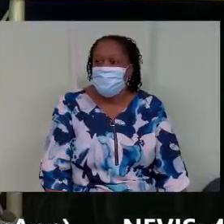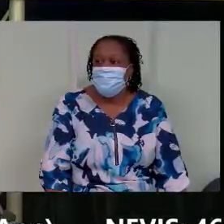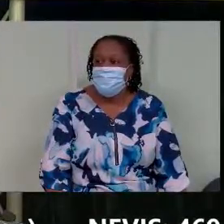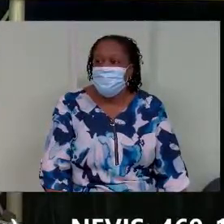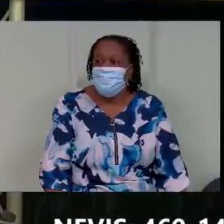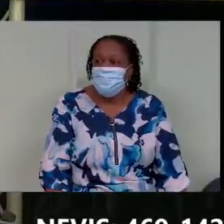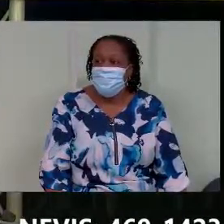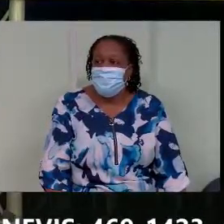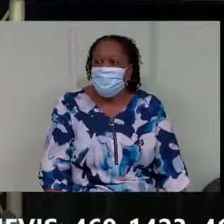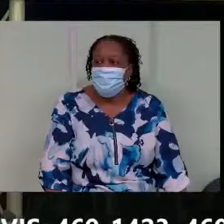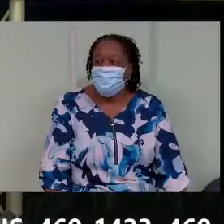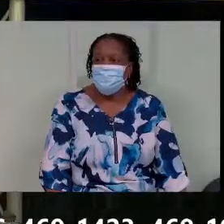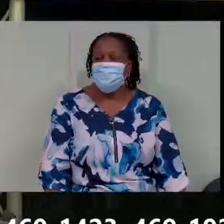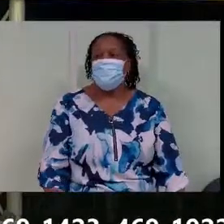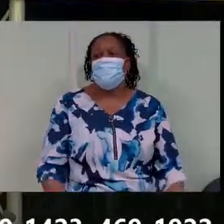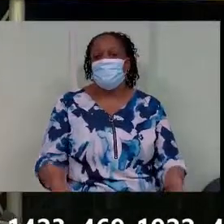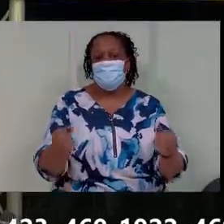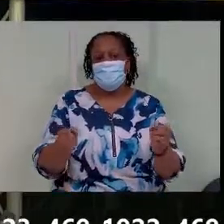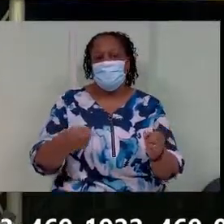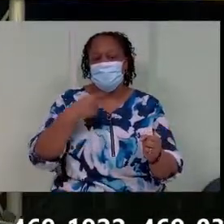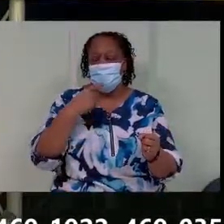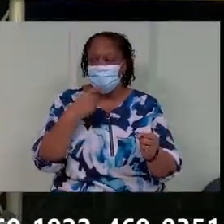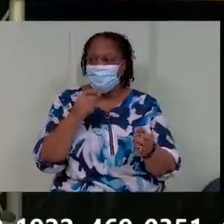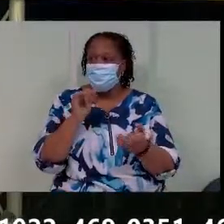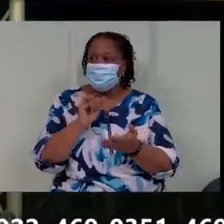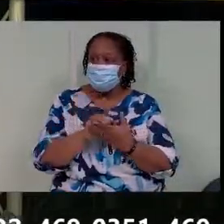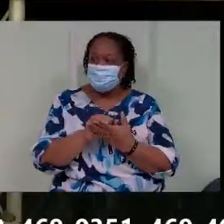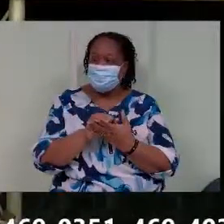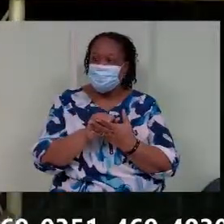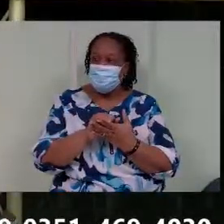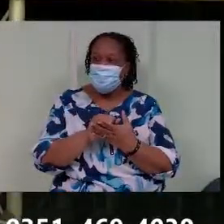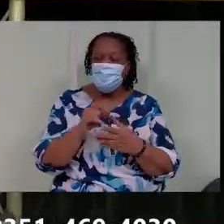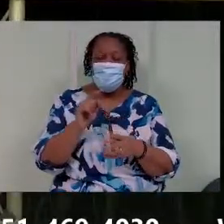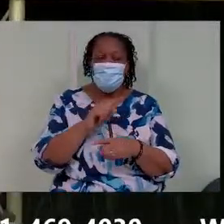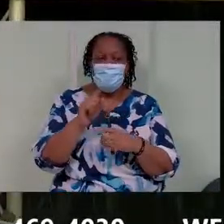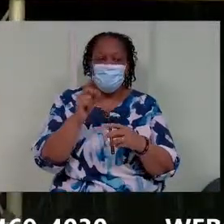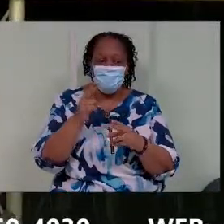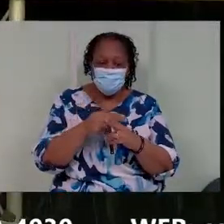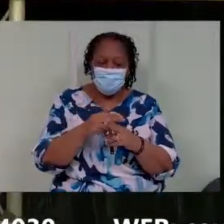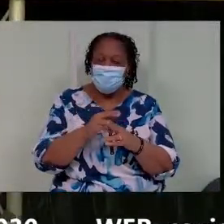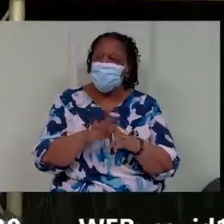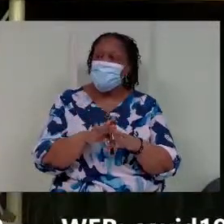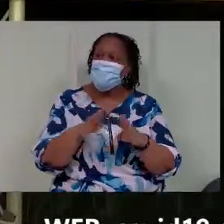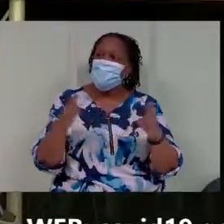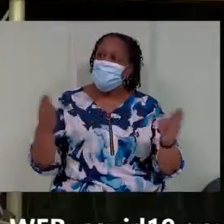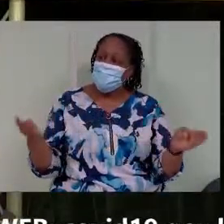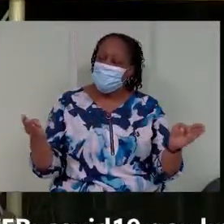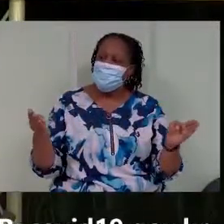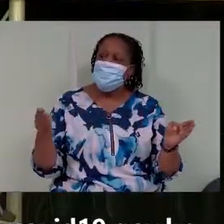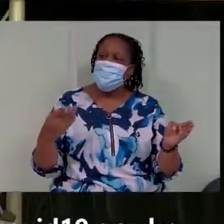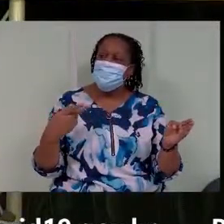I just wanted to add that as we prepare to open our borders, I think